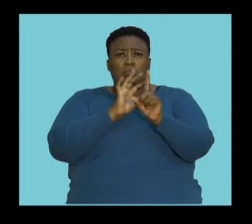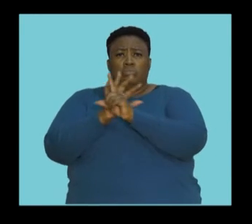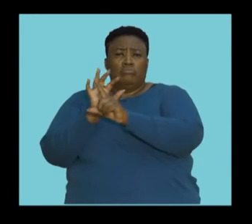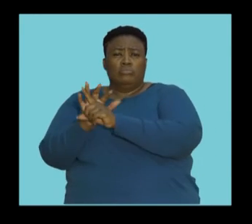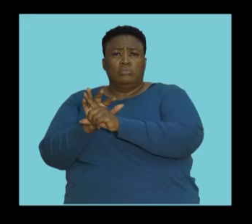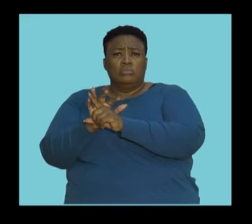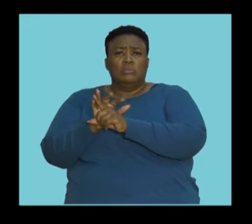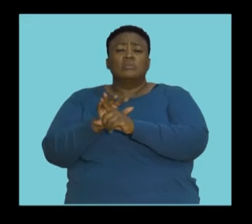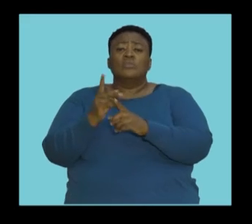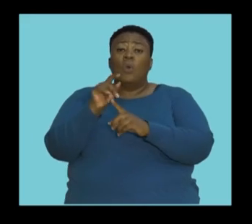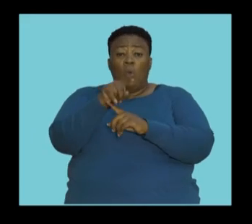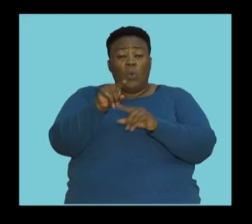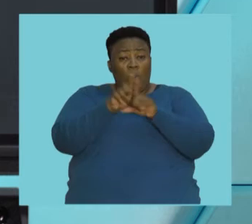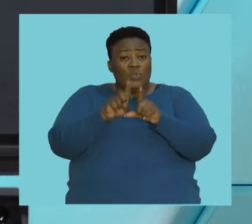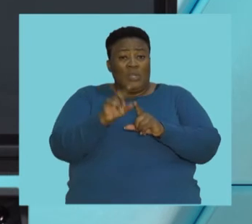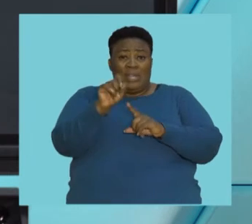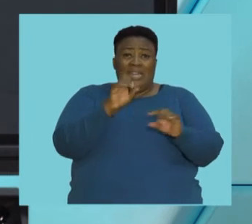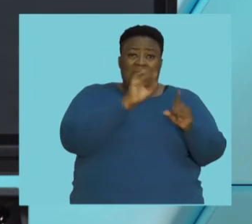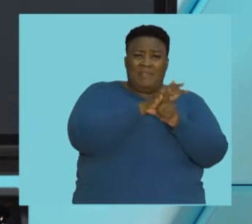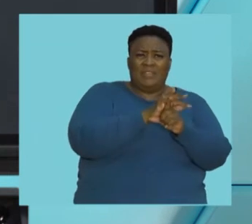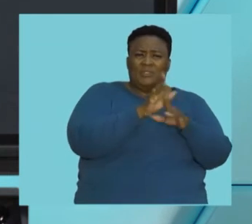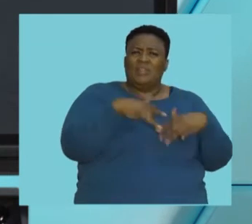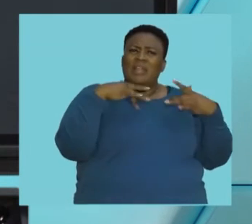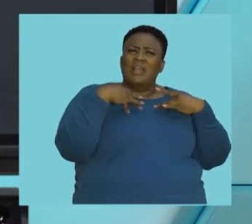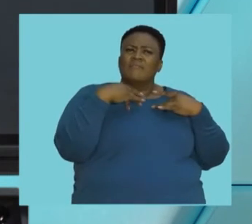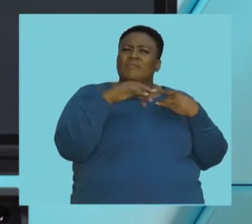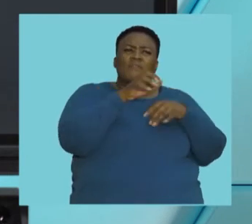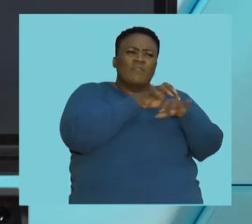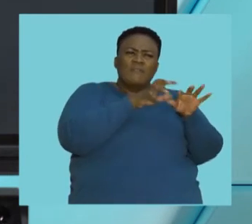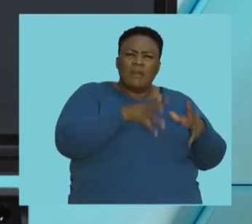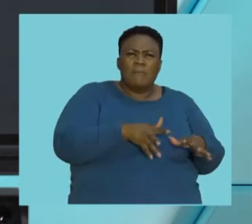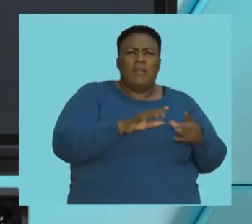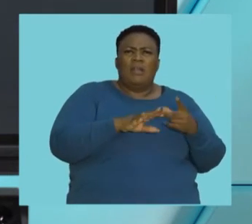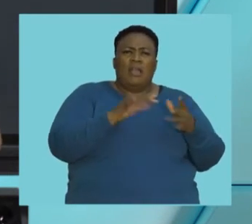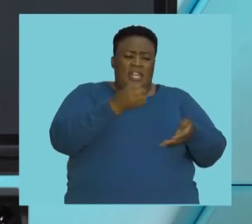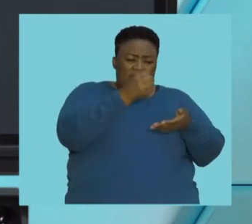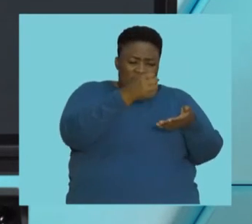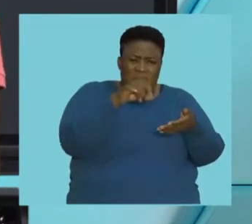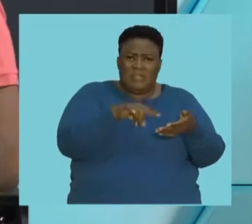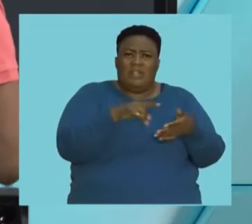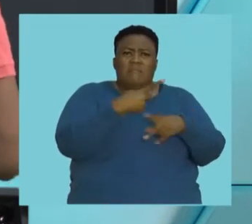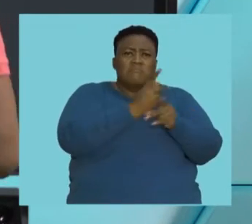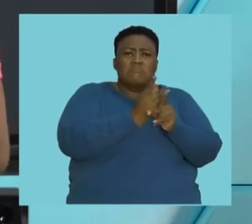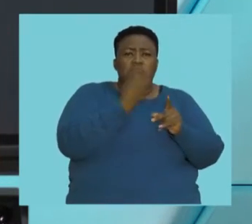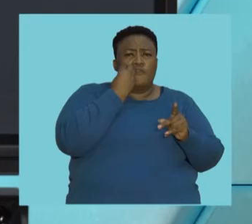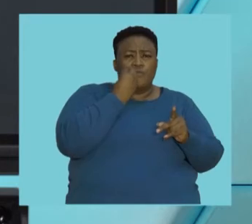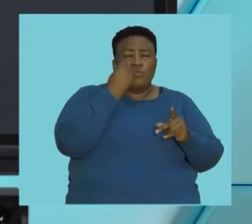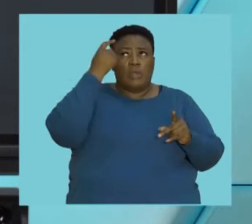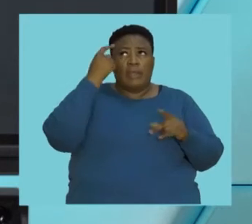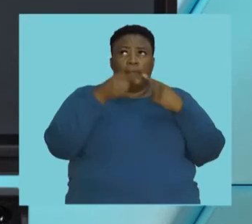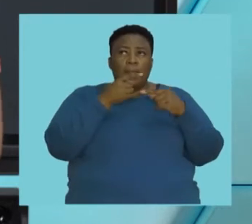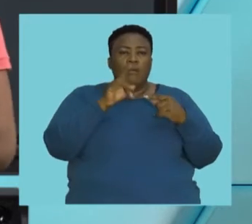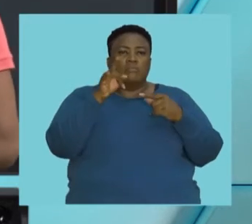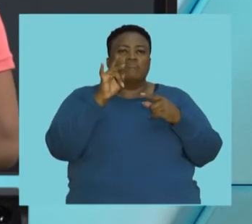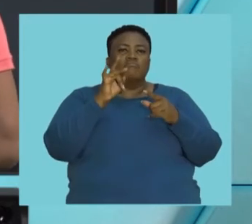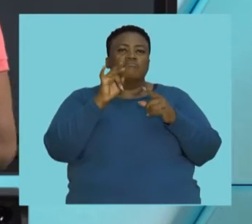is also significantly impacted on the livelihood of farmers and their investment in the production of food. So if we think about